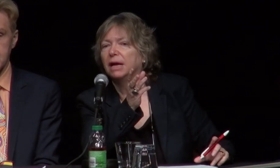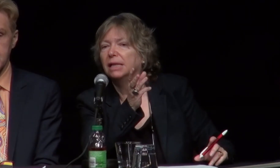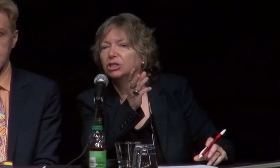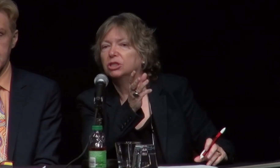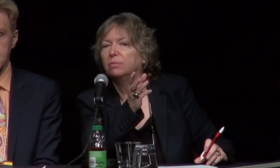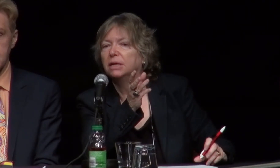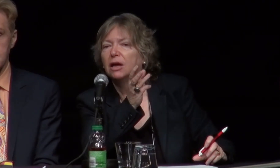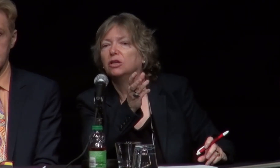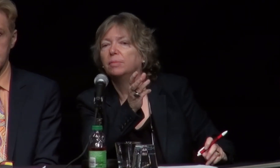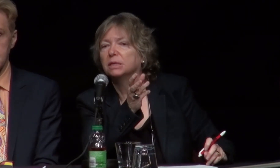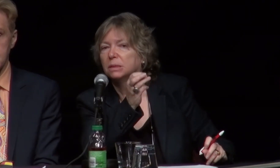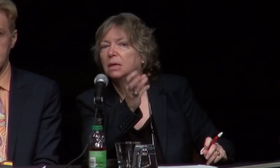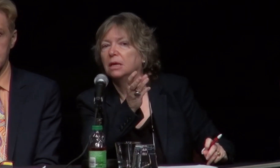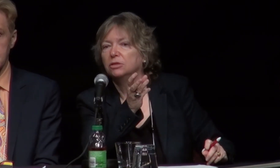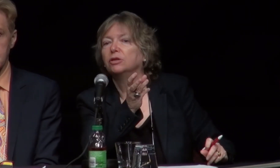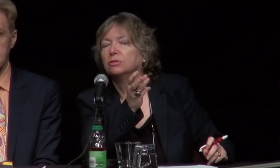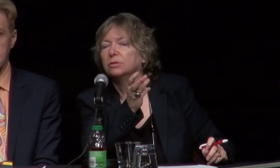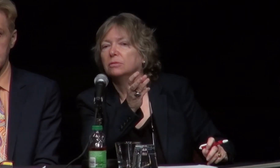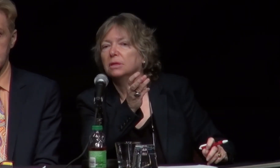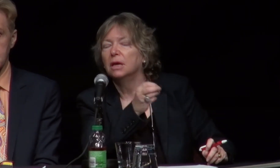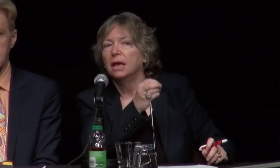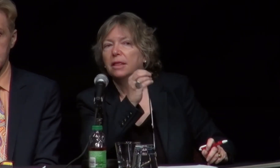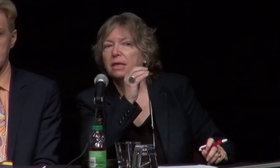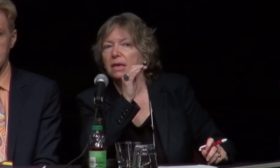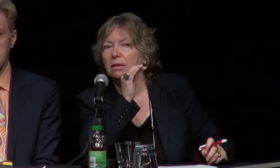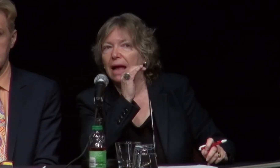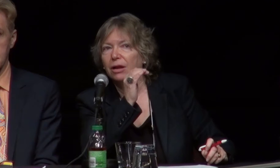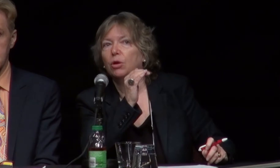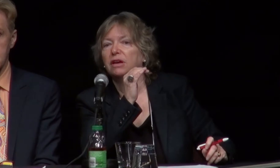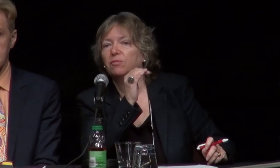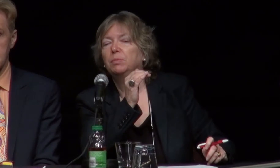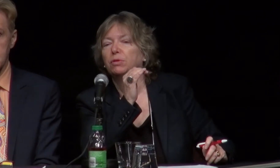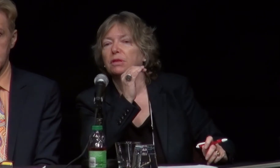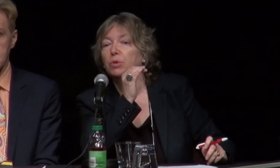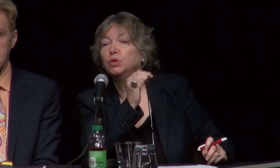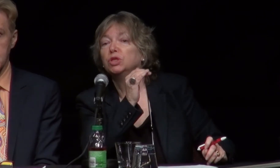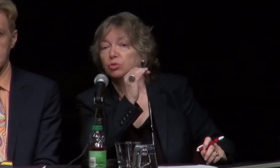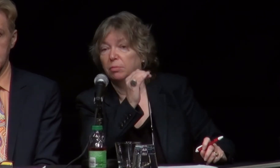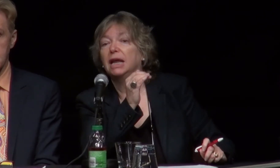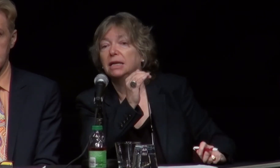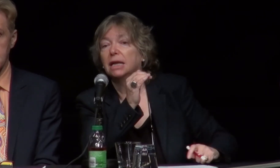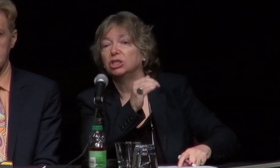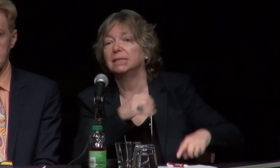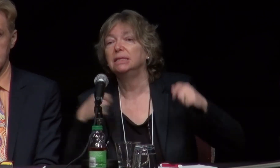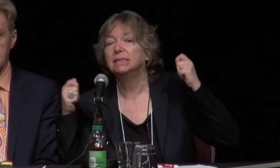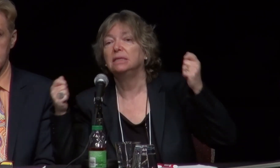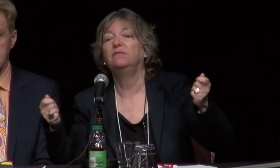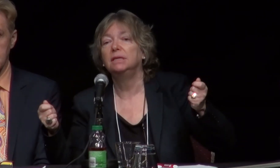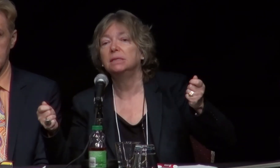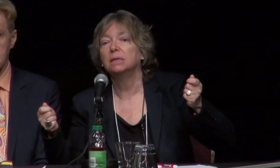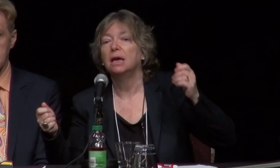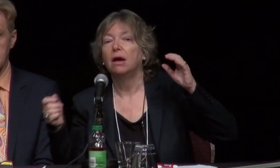out in Quebec last year by an economics doctoral student, the category of people who are the most discriminated against. She sent